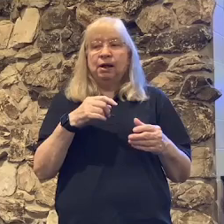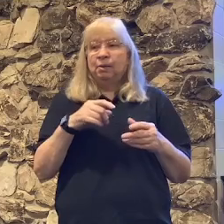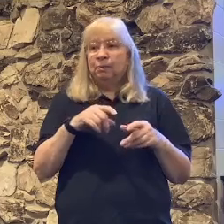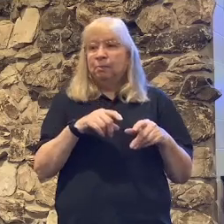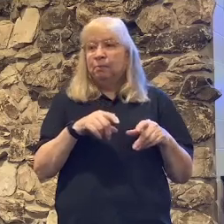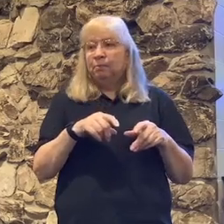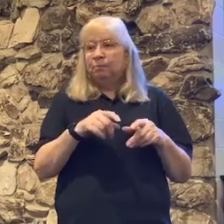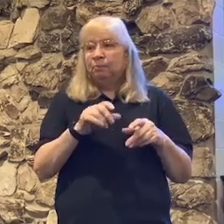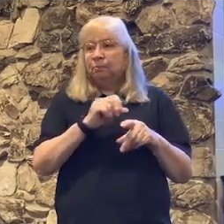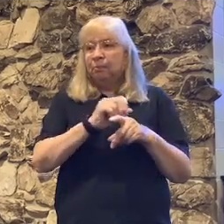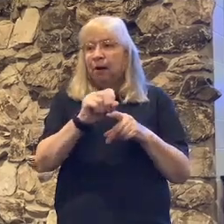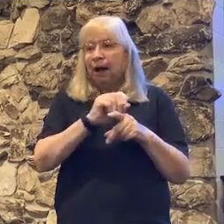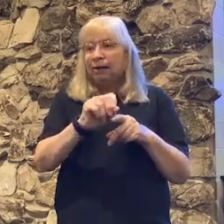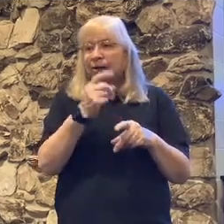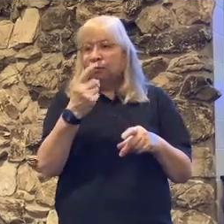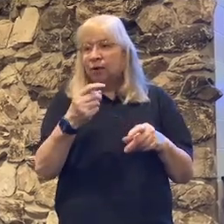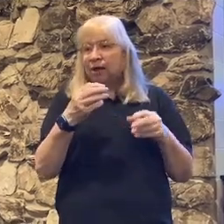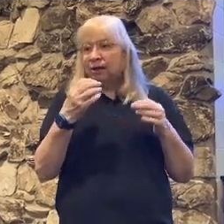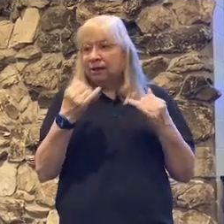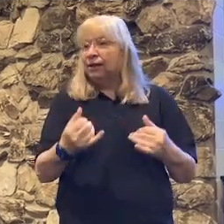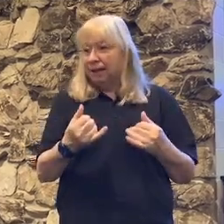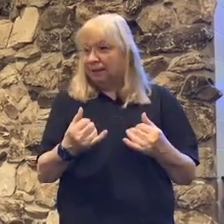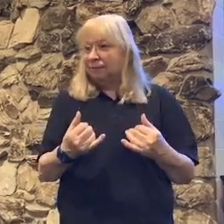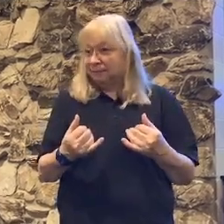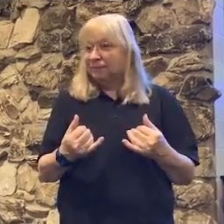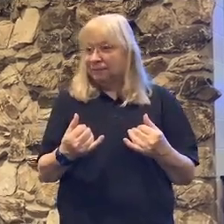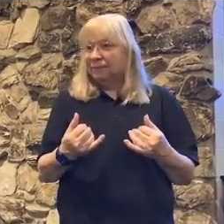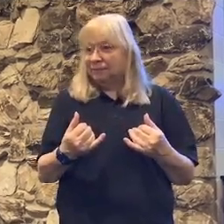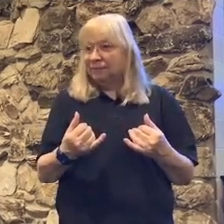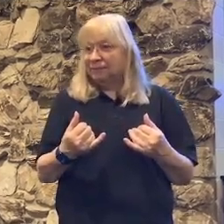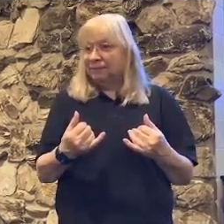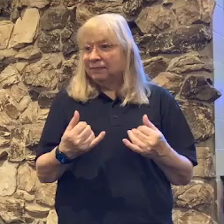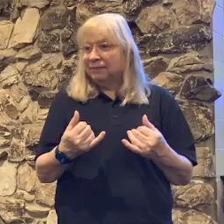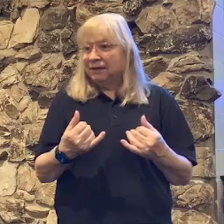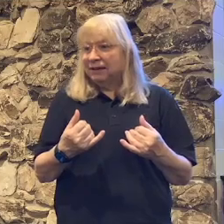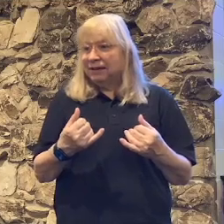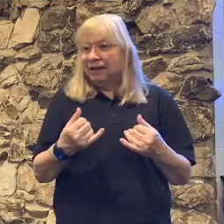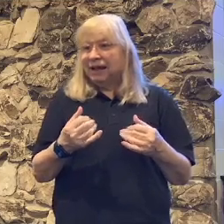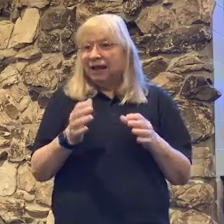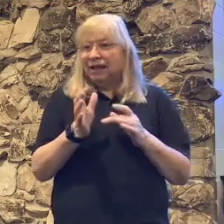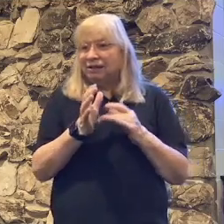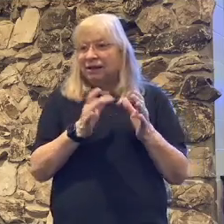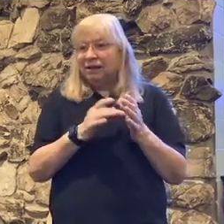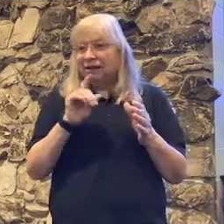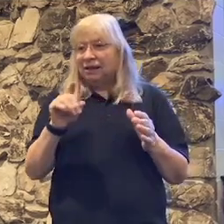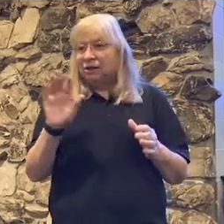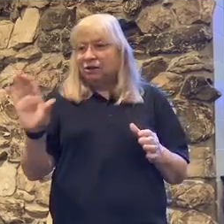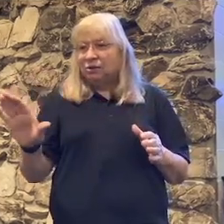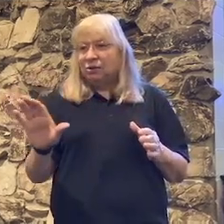today? You want to do a practice one? All right. Jesus is your partner.